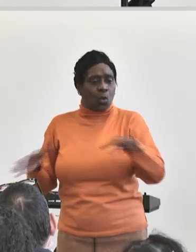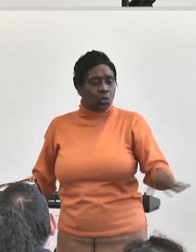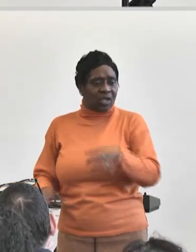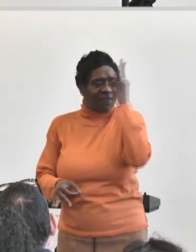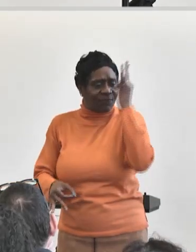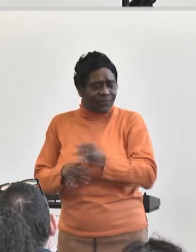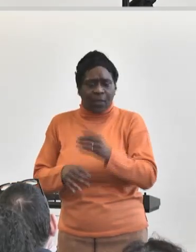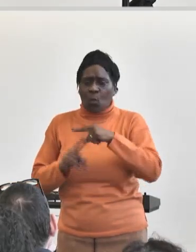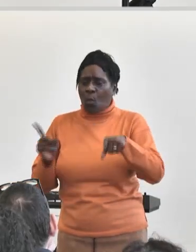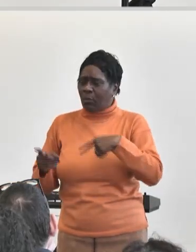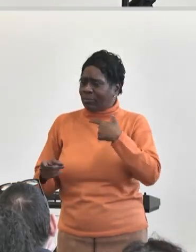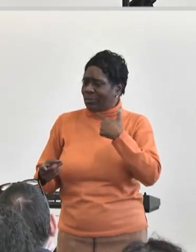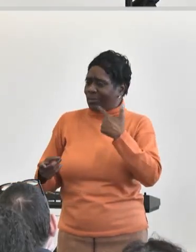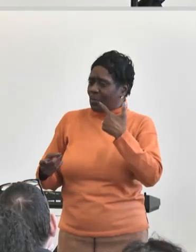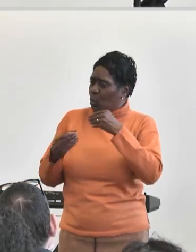others about Christ.